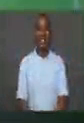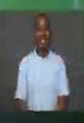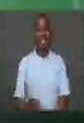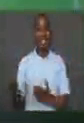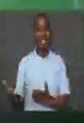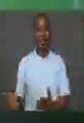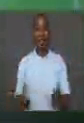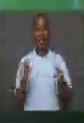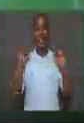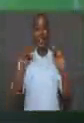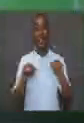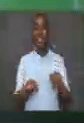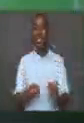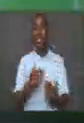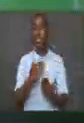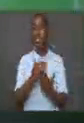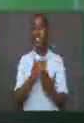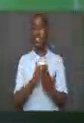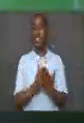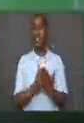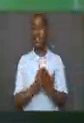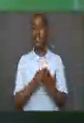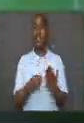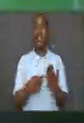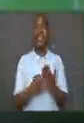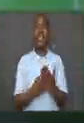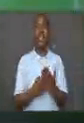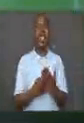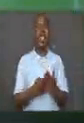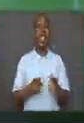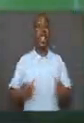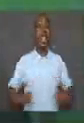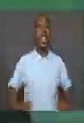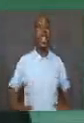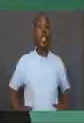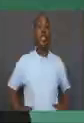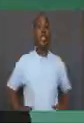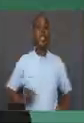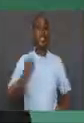Welcome to today's lesson on the function of the kidney.